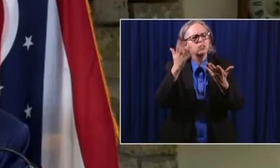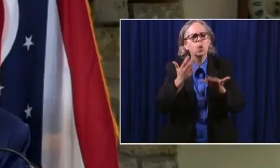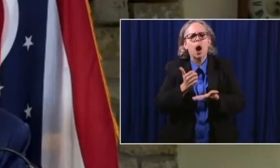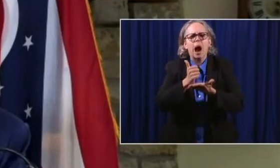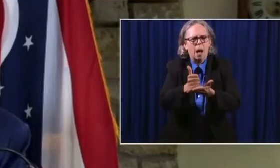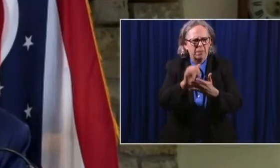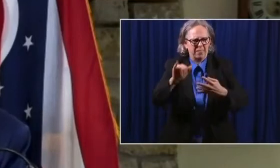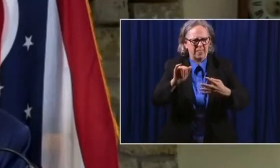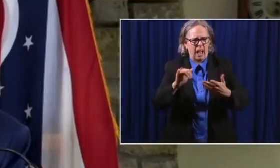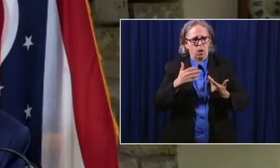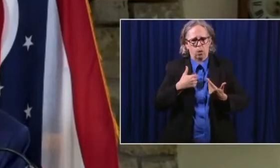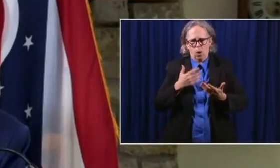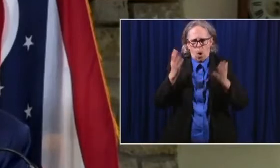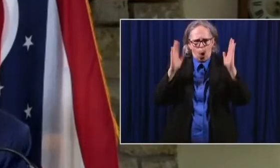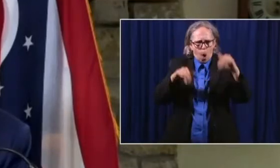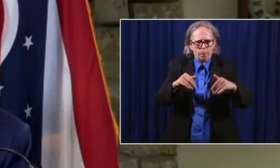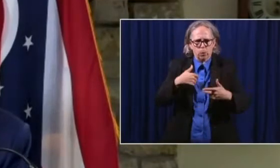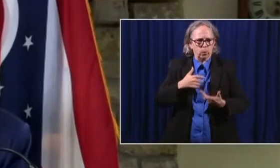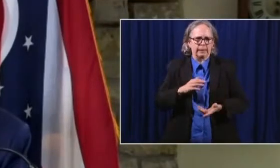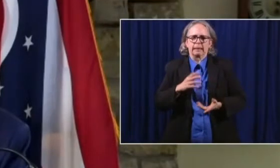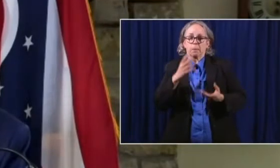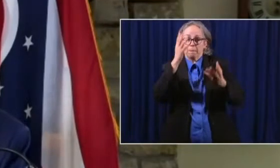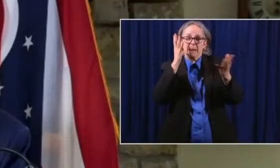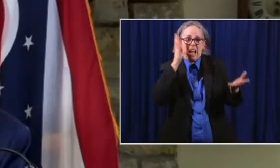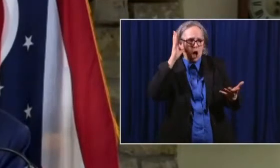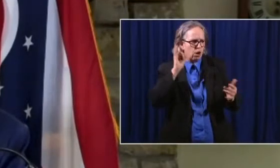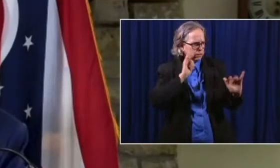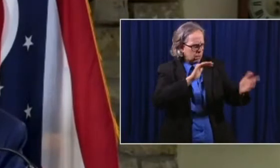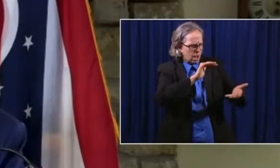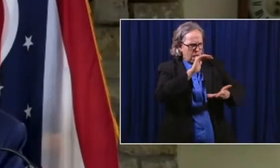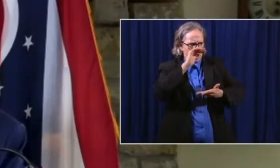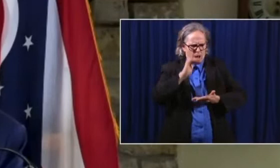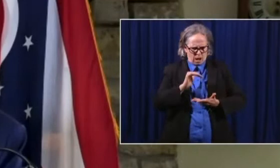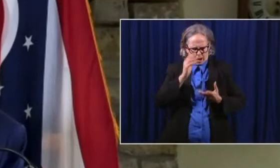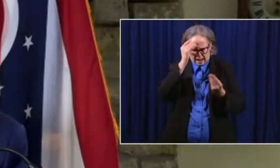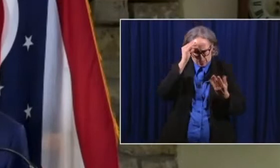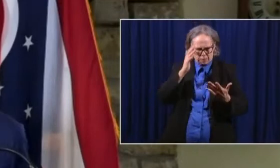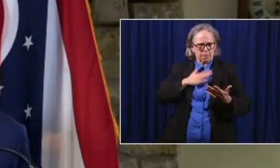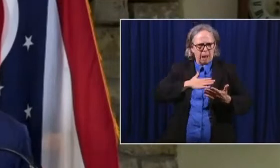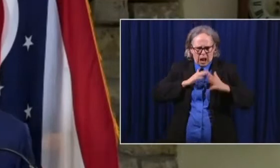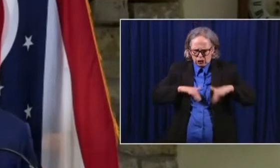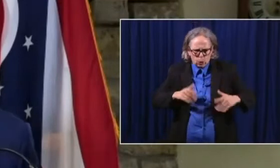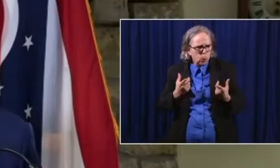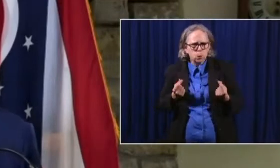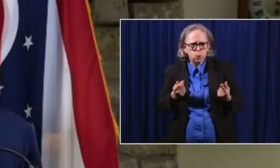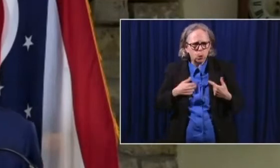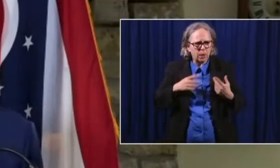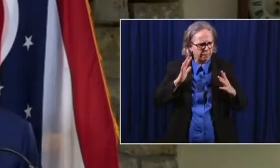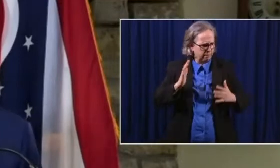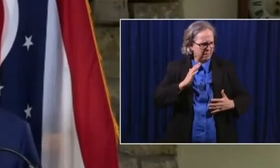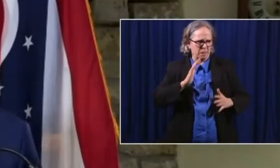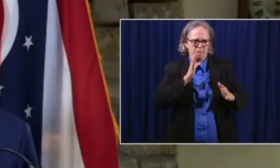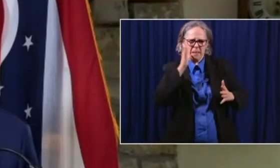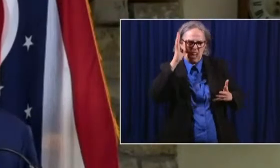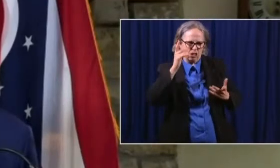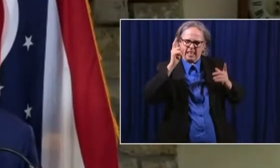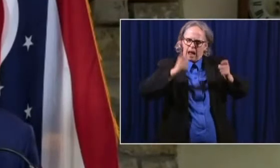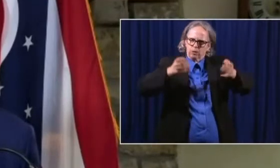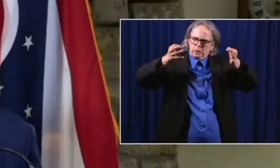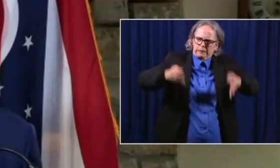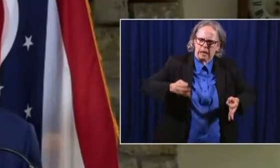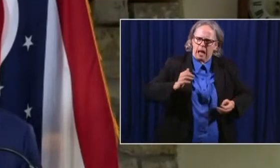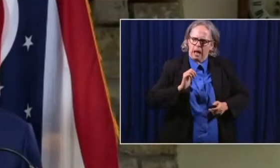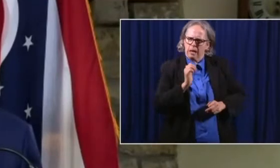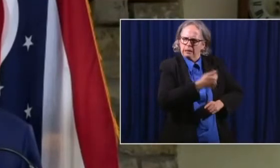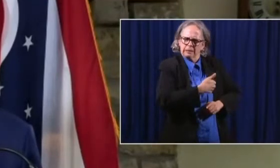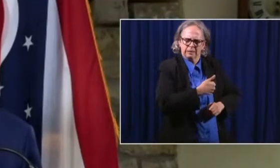teachers. It's their children. They are the ones that should, know everything. And